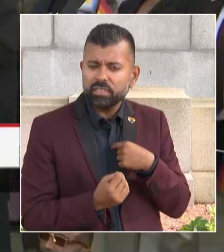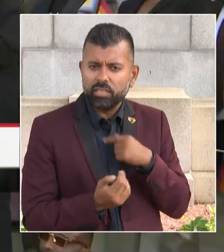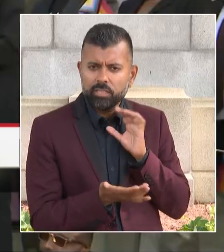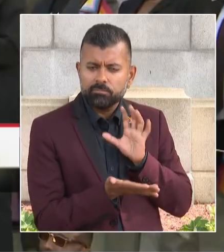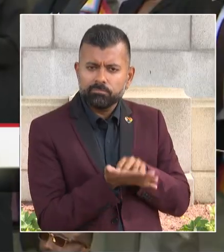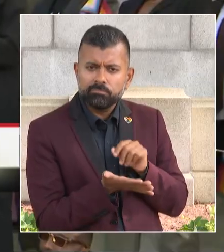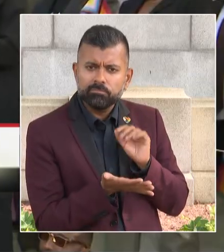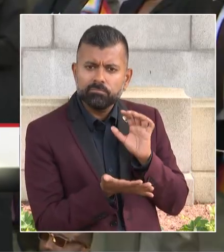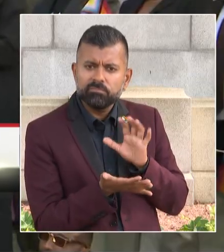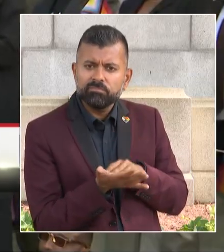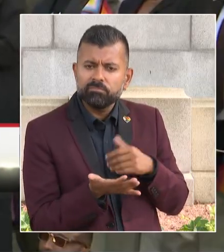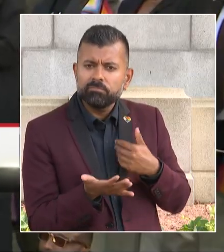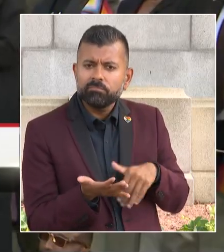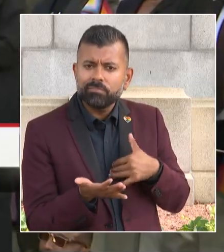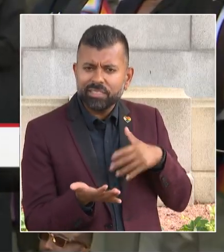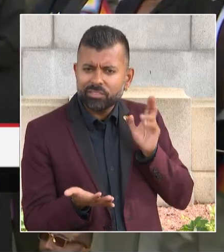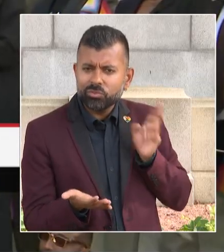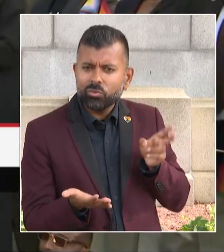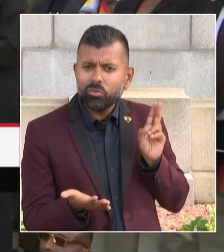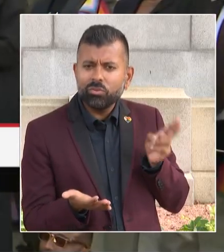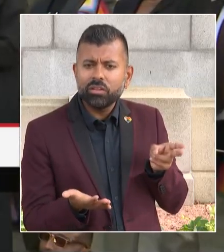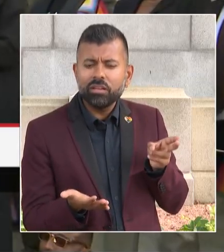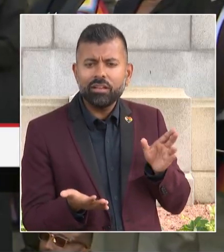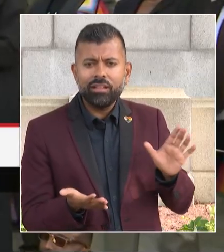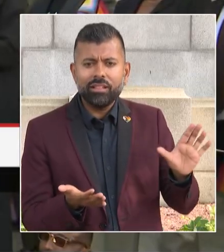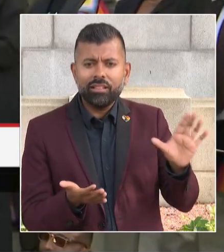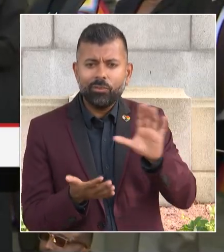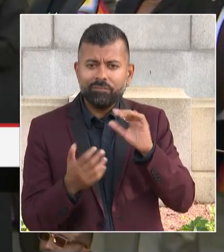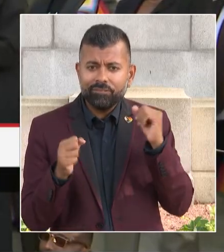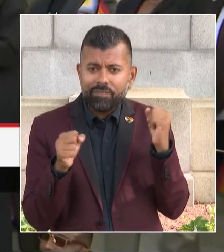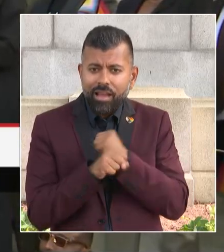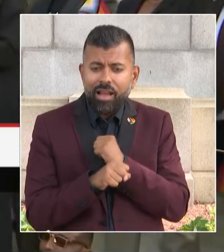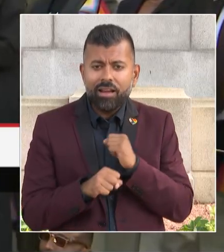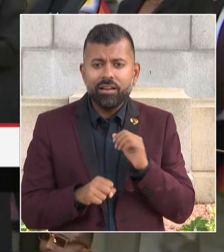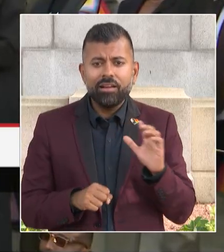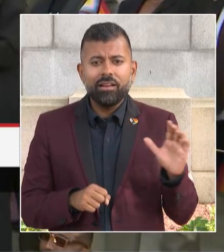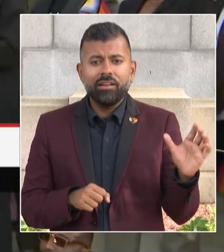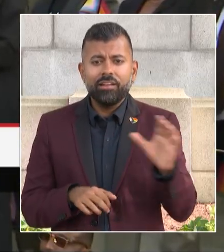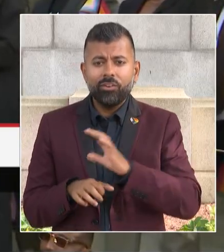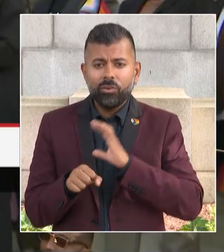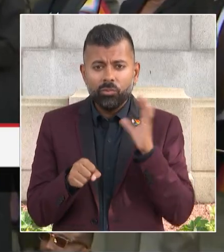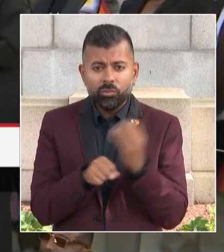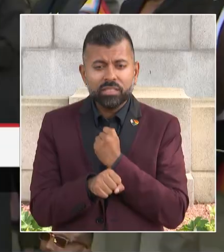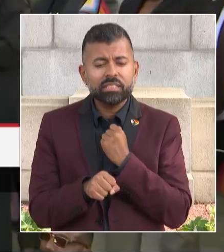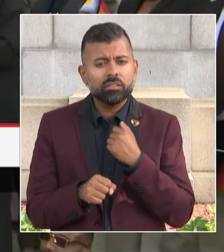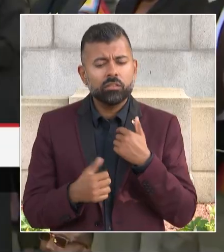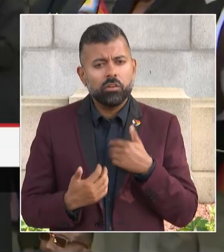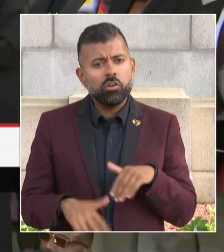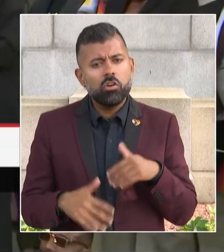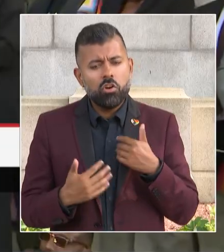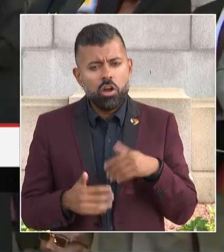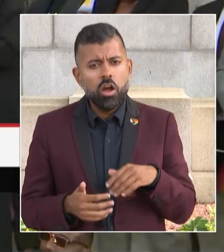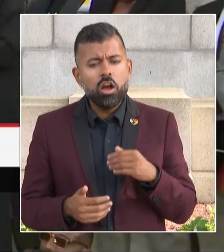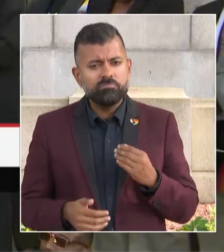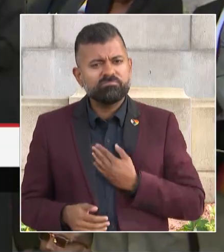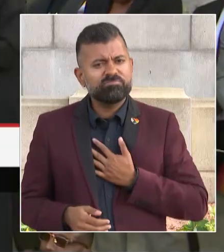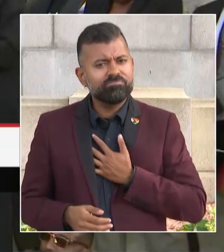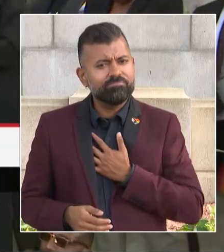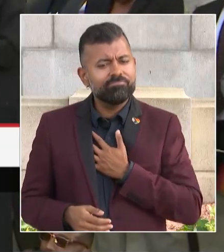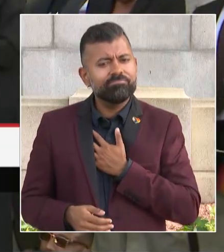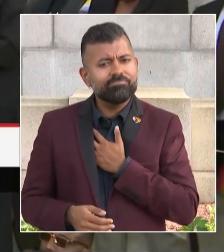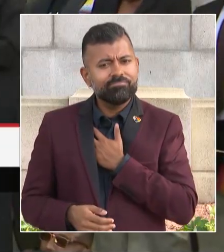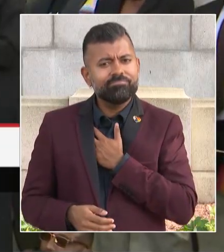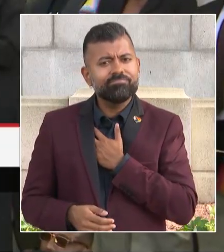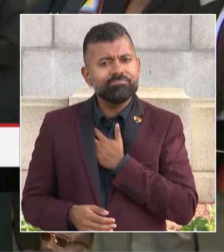celebrate World Pride, I have been so moved by the amount of people I've spoken to around the country and around the world who